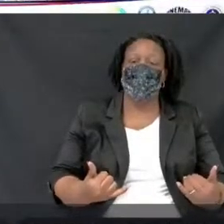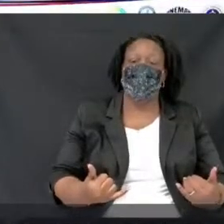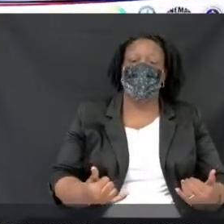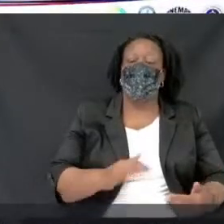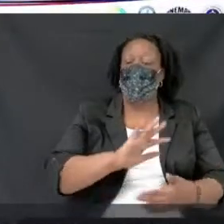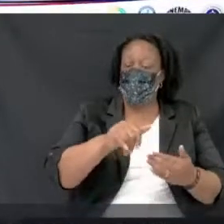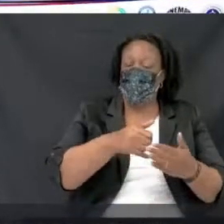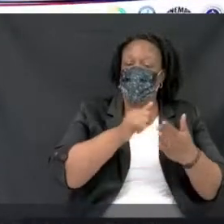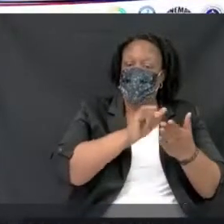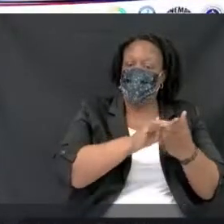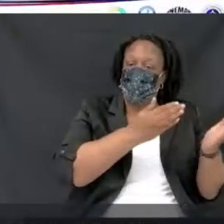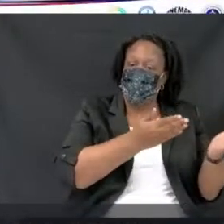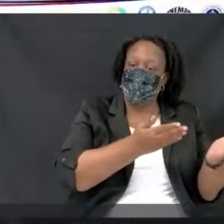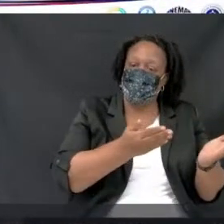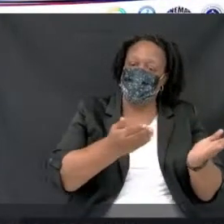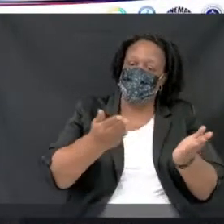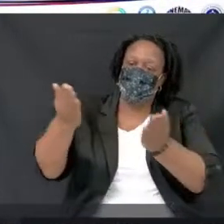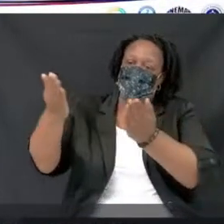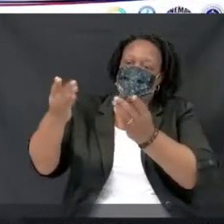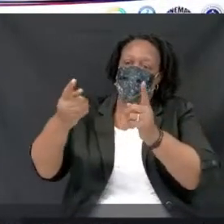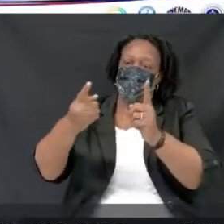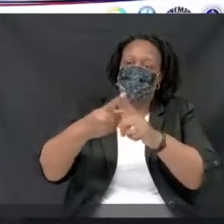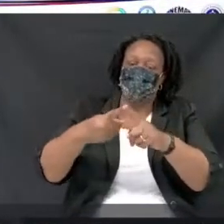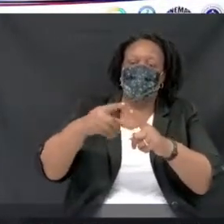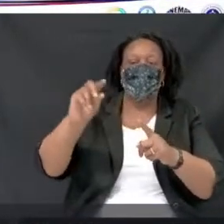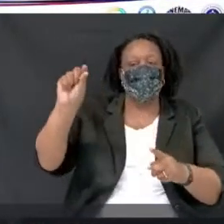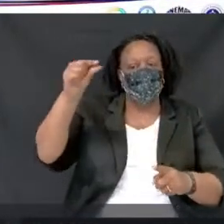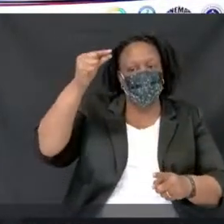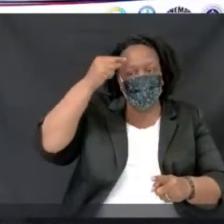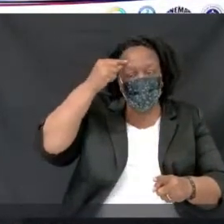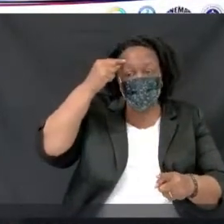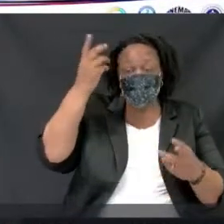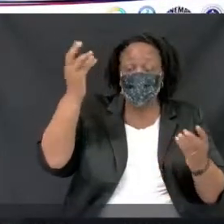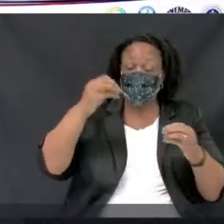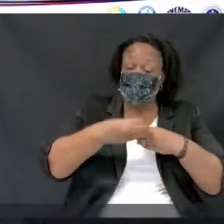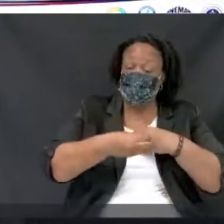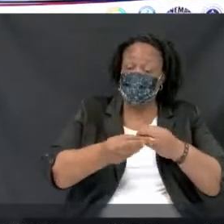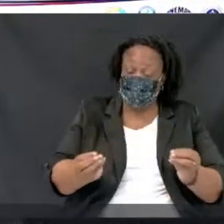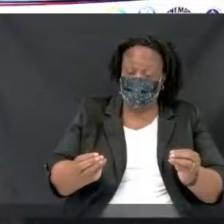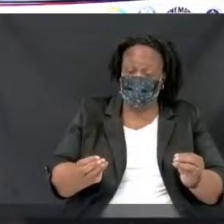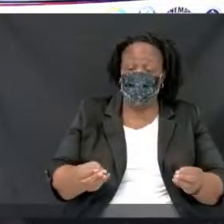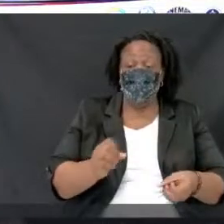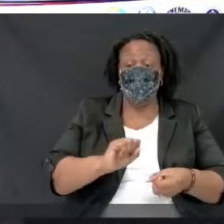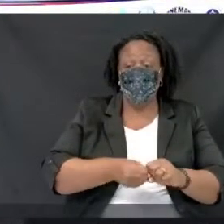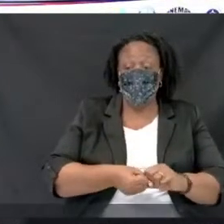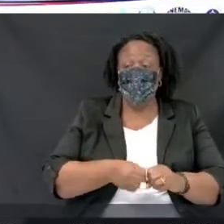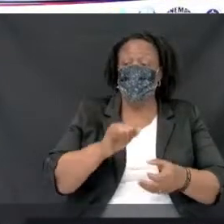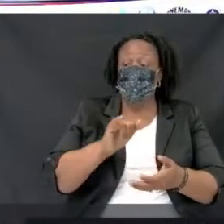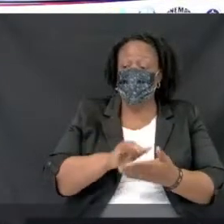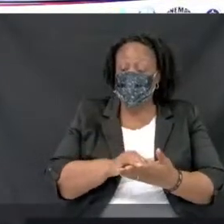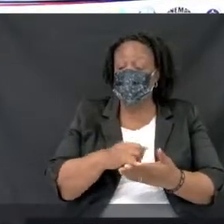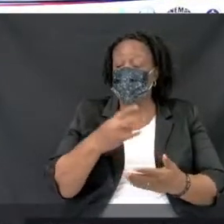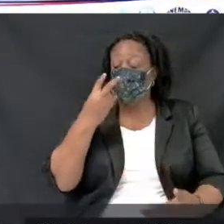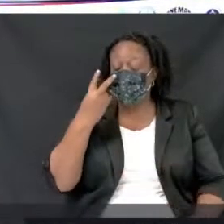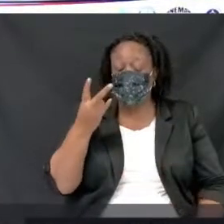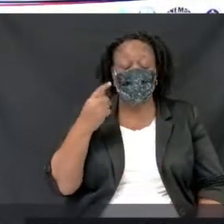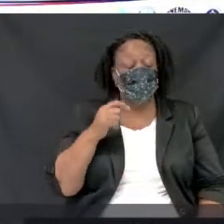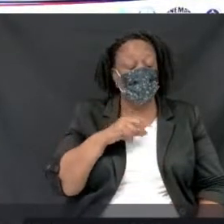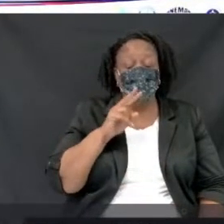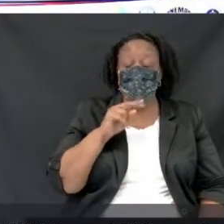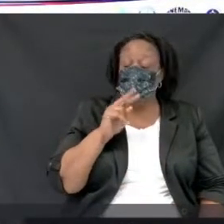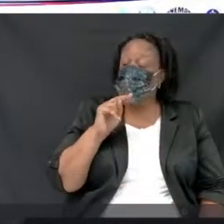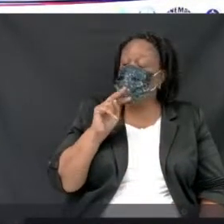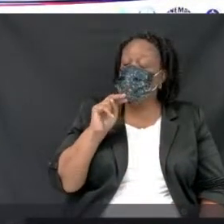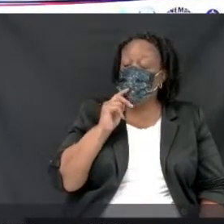before we just send the recommendations up to the cabinet, where the cabinet would have taken the position as to how